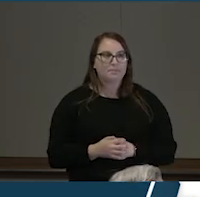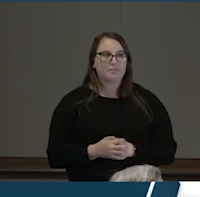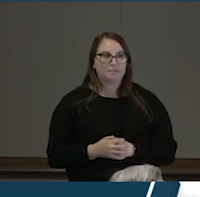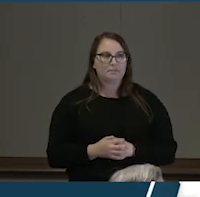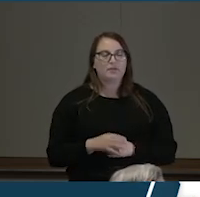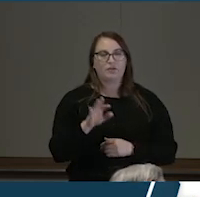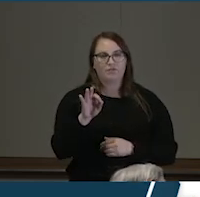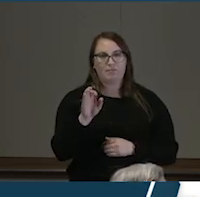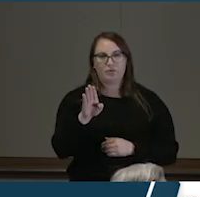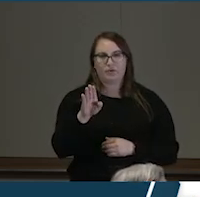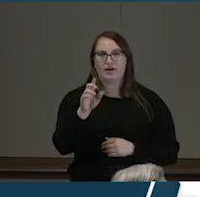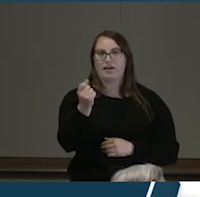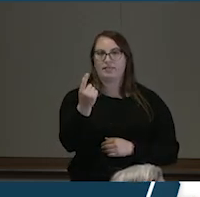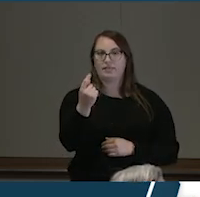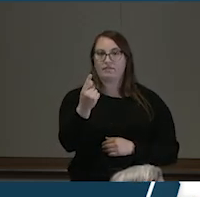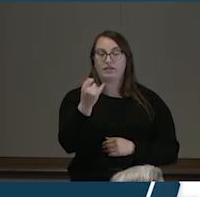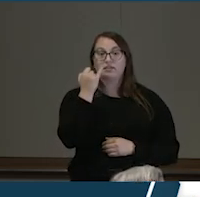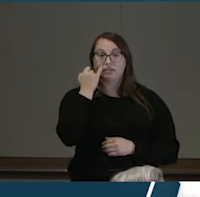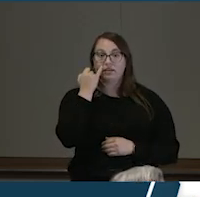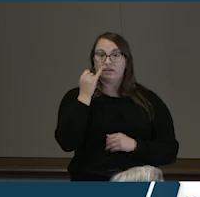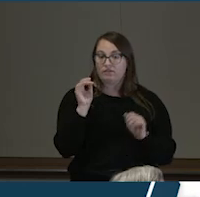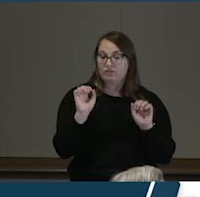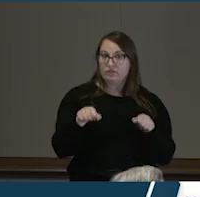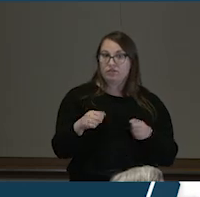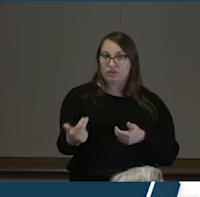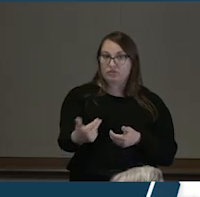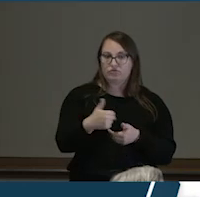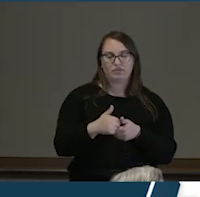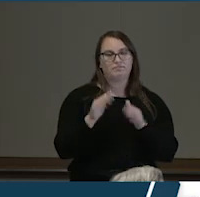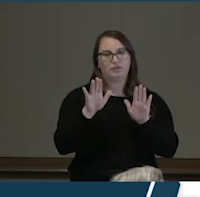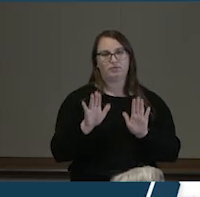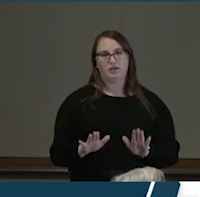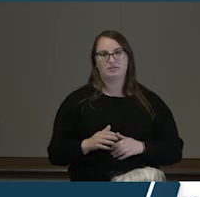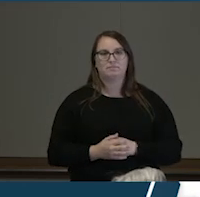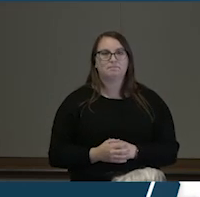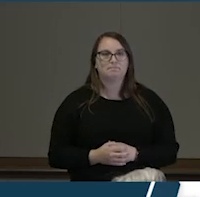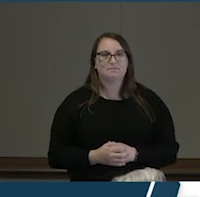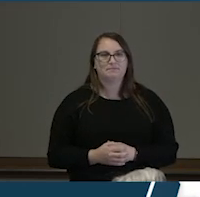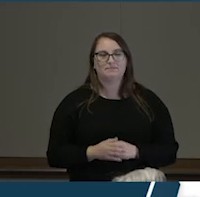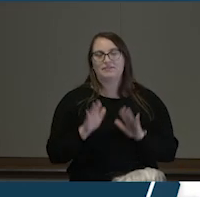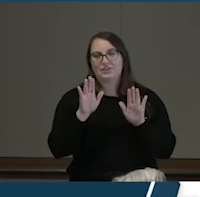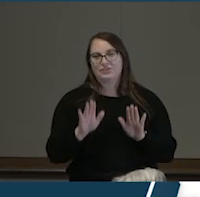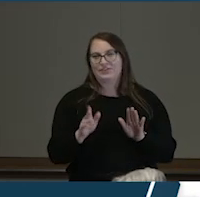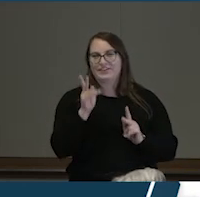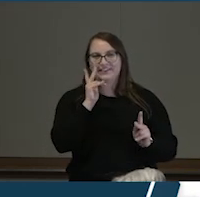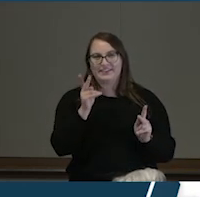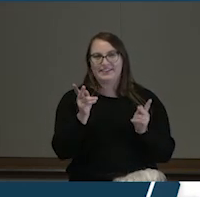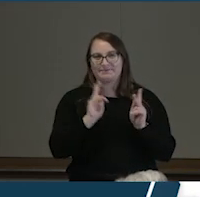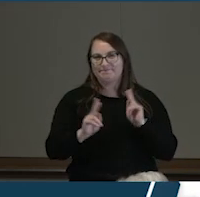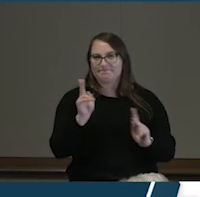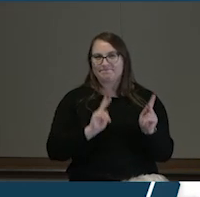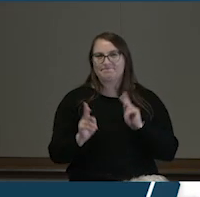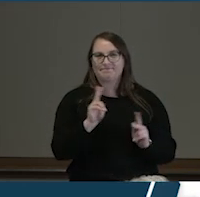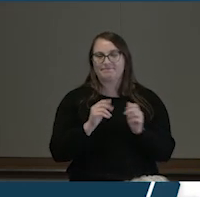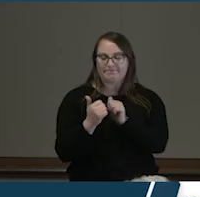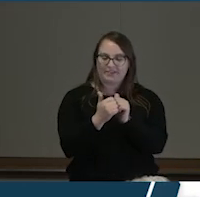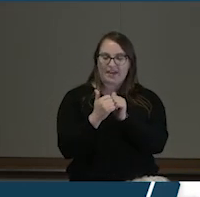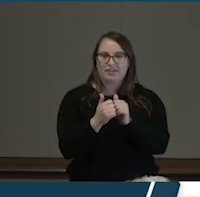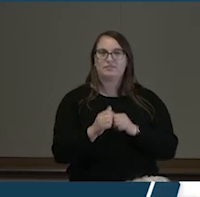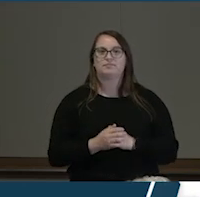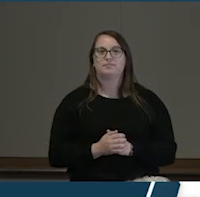you can come to that. It's really great. But it's so good to see everybody together. All right, so Tallahassee